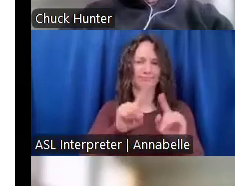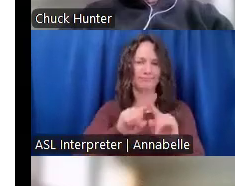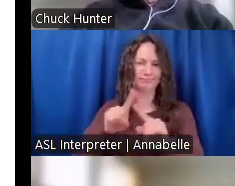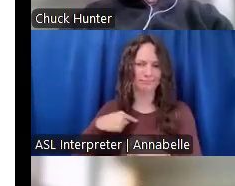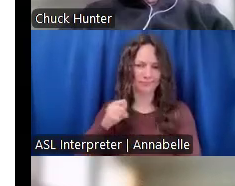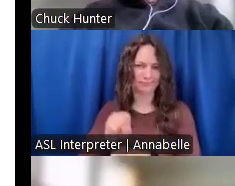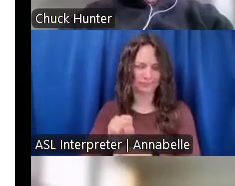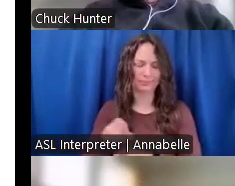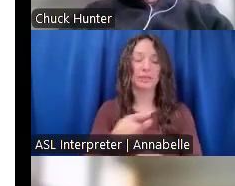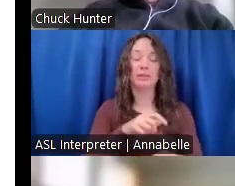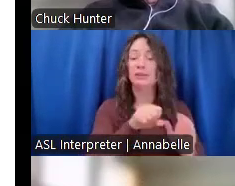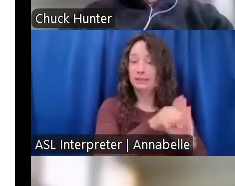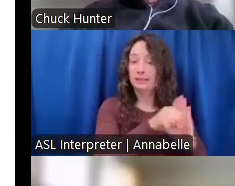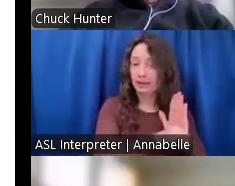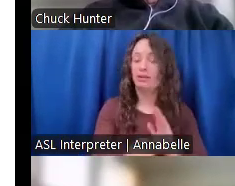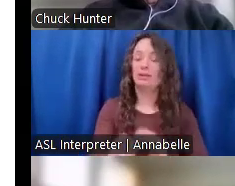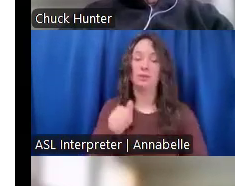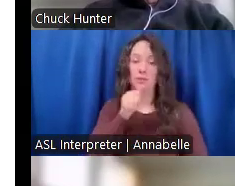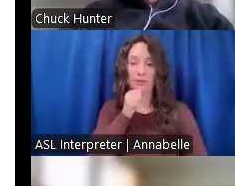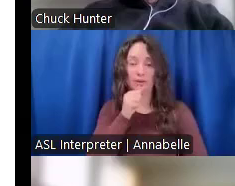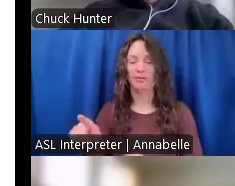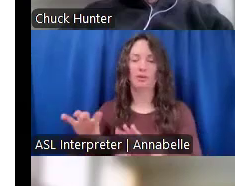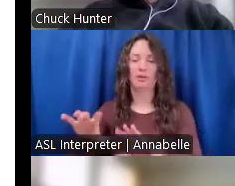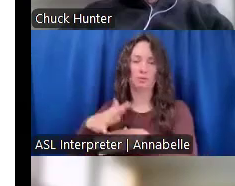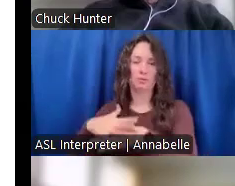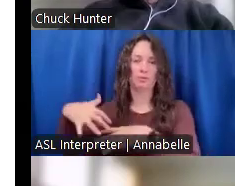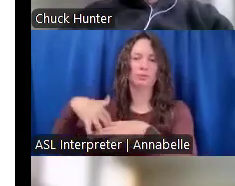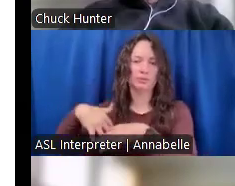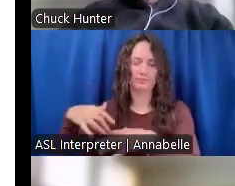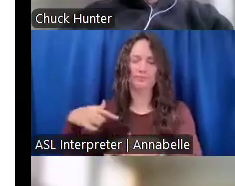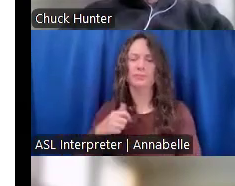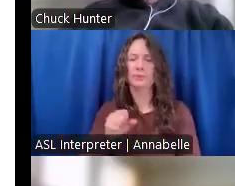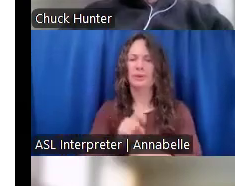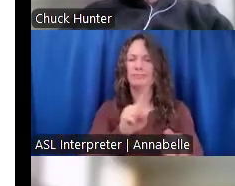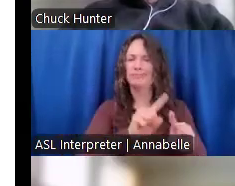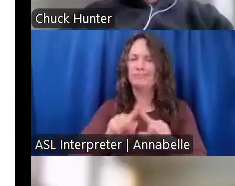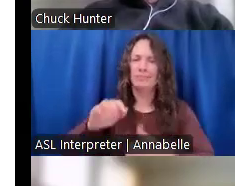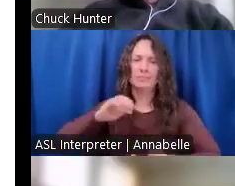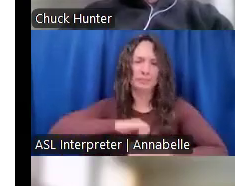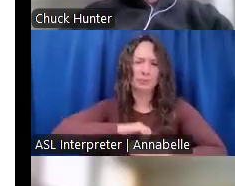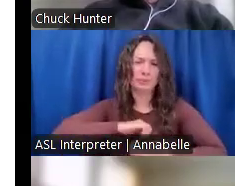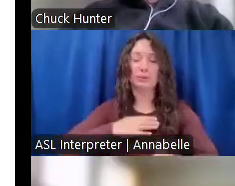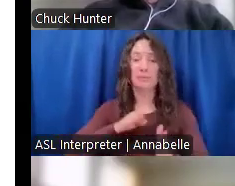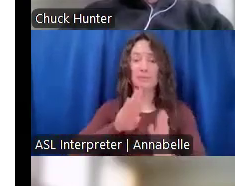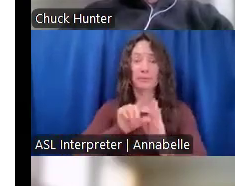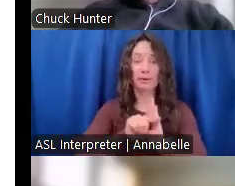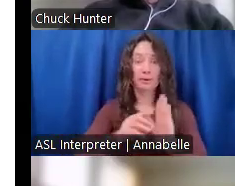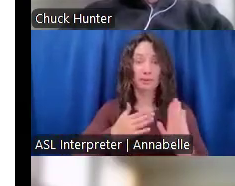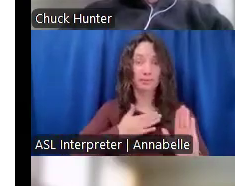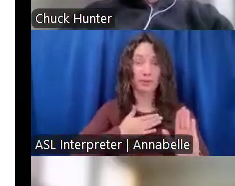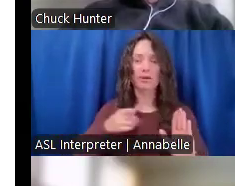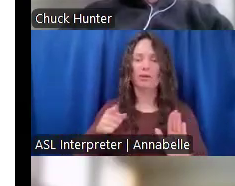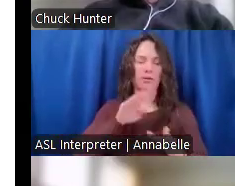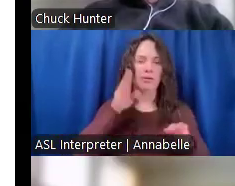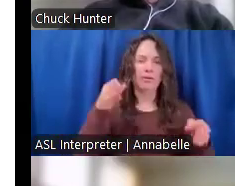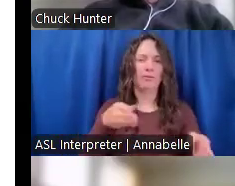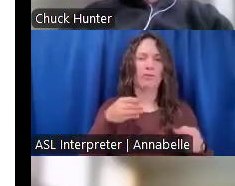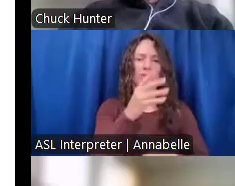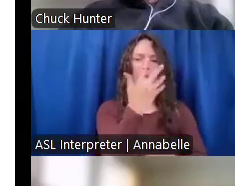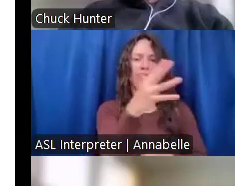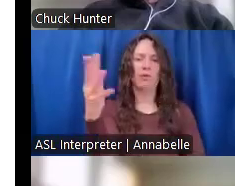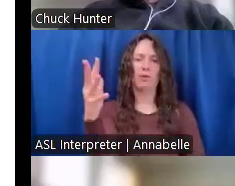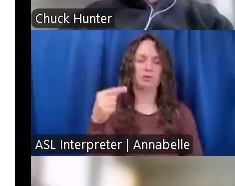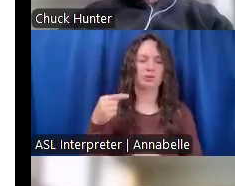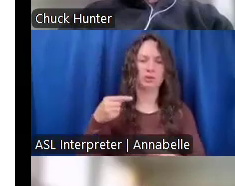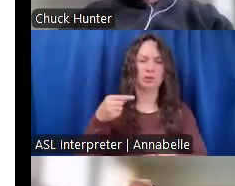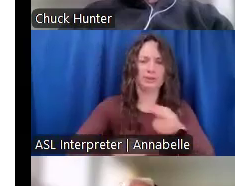Tribal Forestry Deputy Area. So I work primarily with partners. My background is in forest genetics. So Tony talked